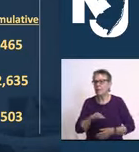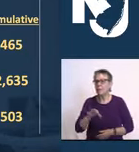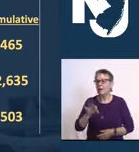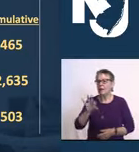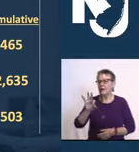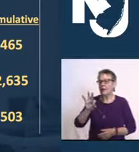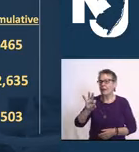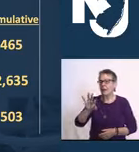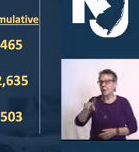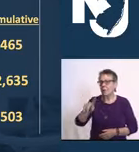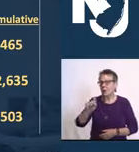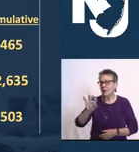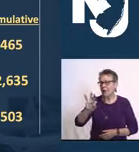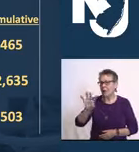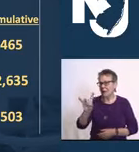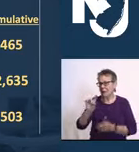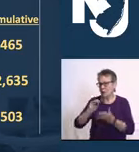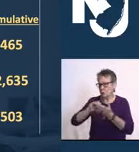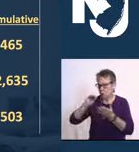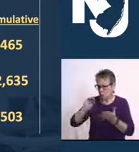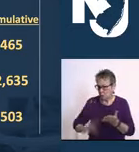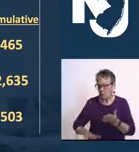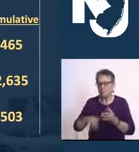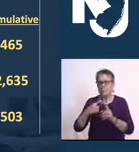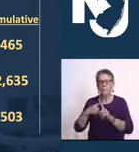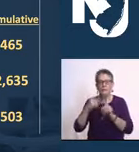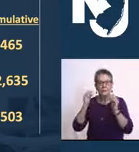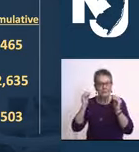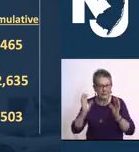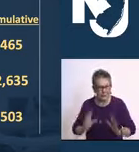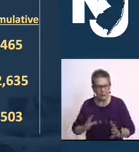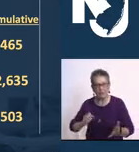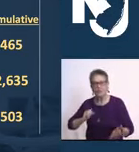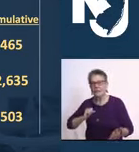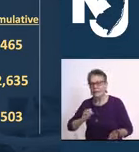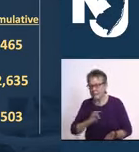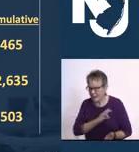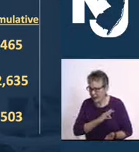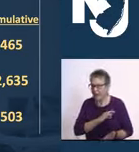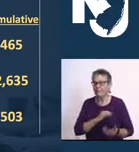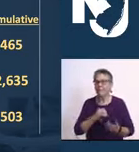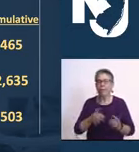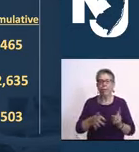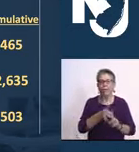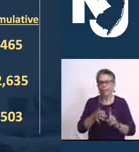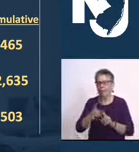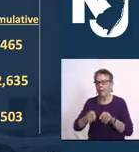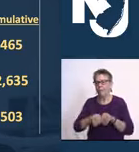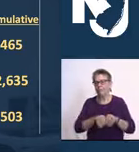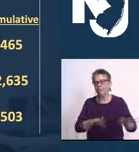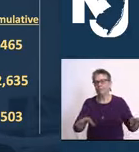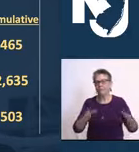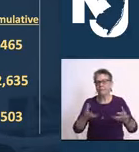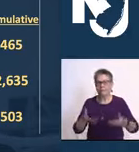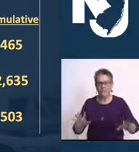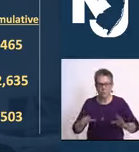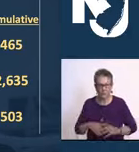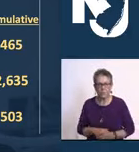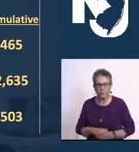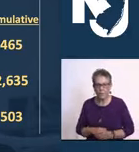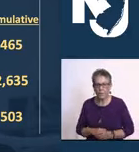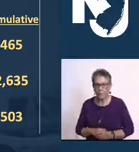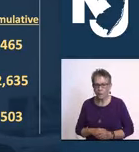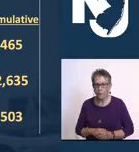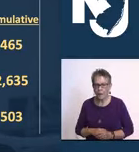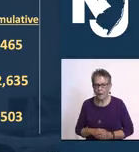right. So outbreaks 465, and obviously students impacted and